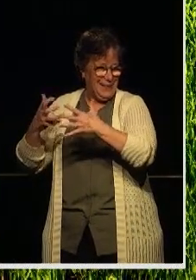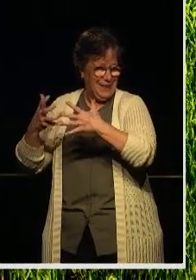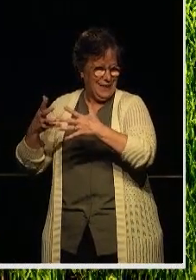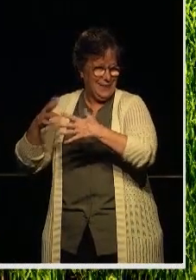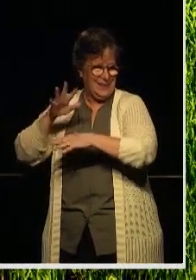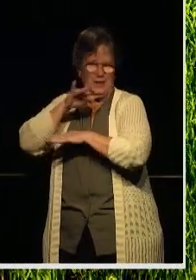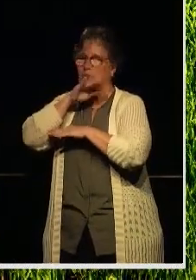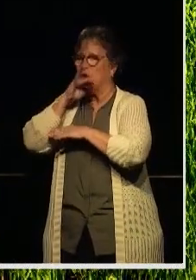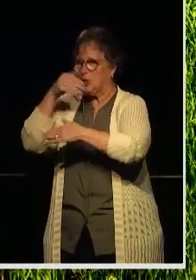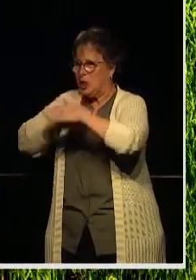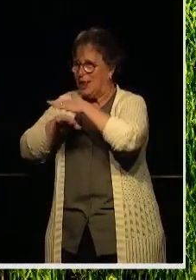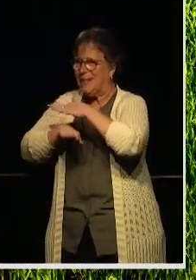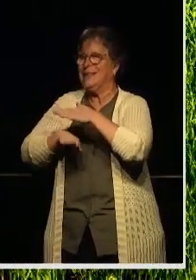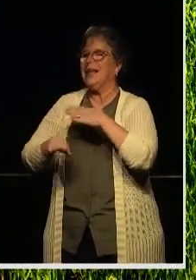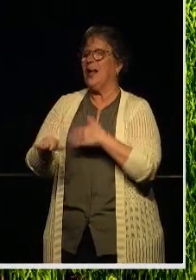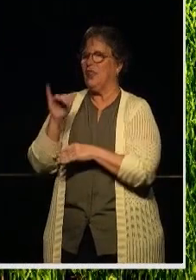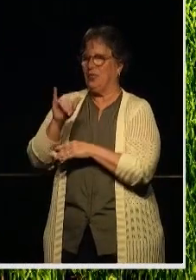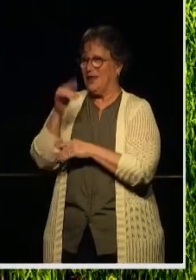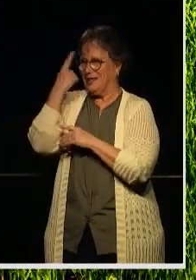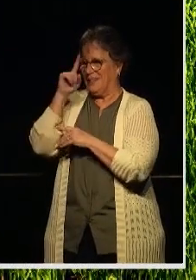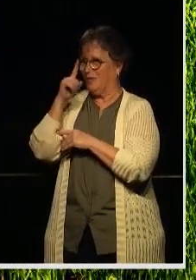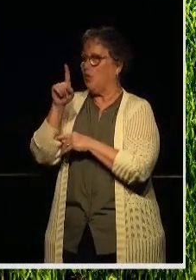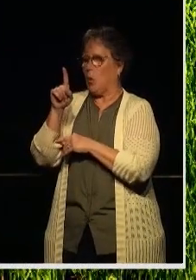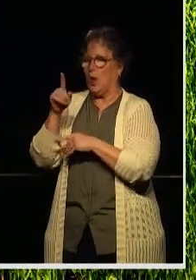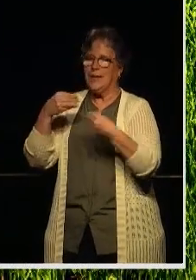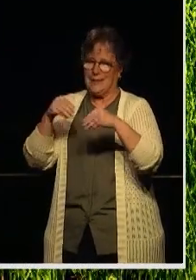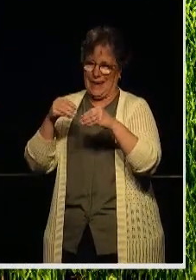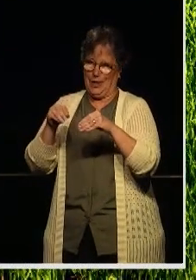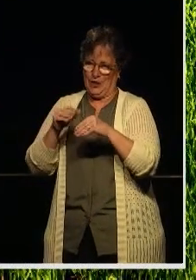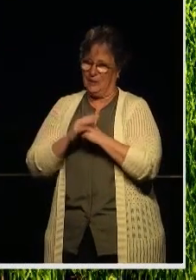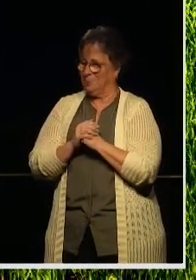existing infrastructure and service sales.